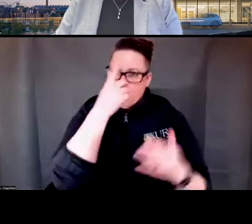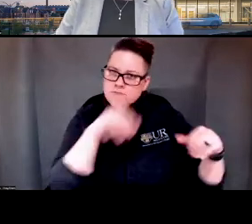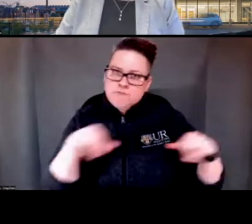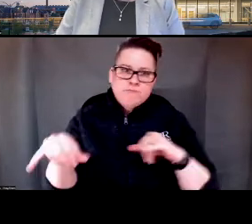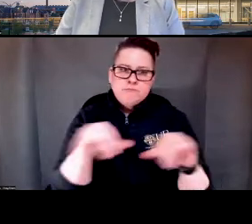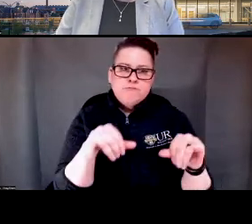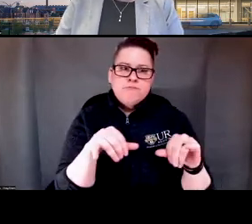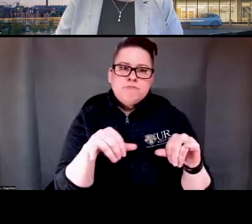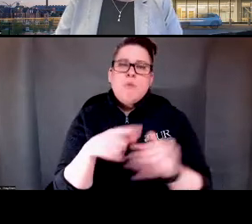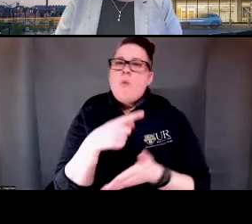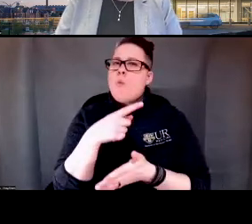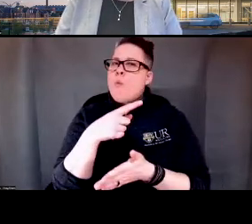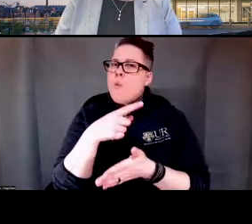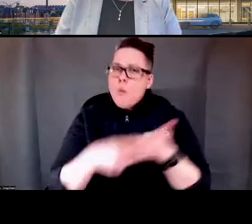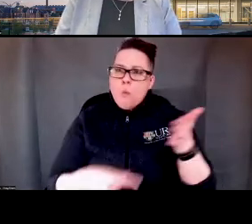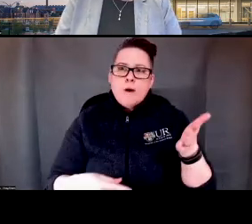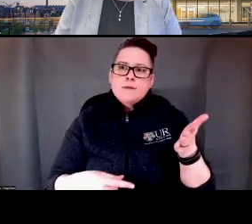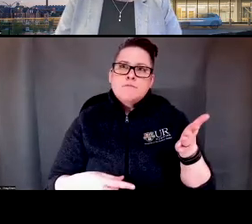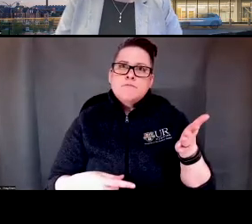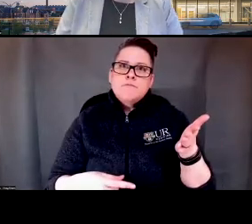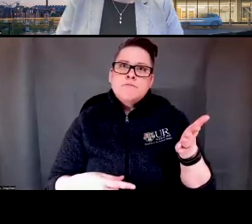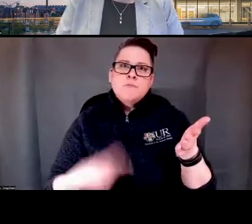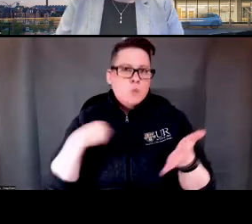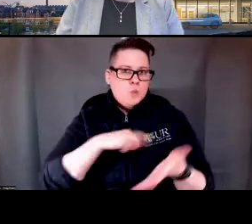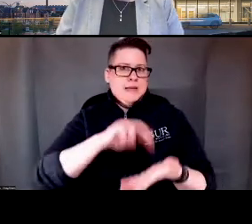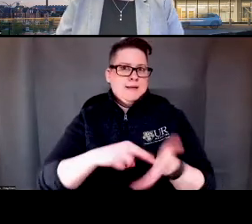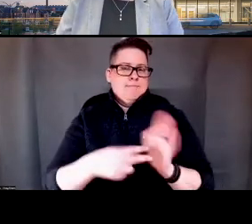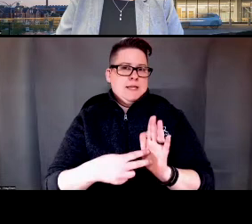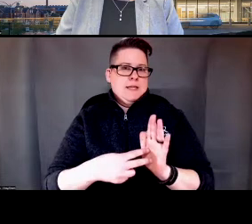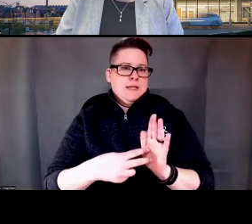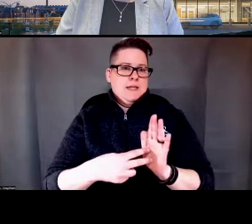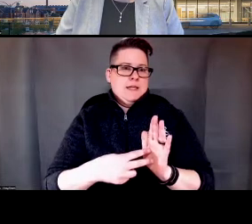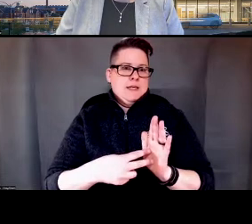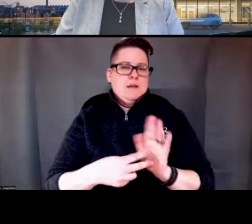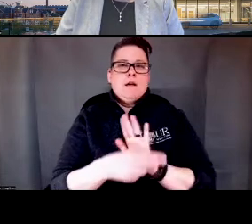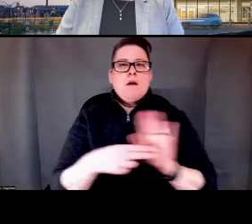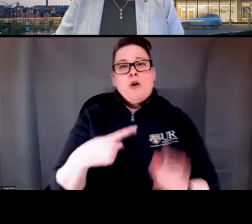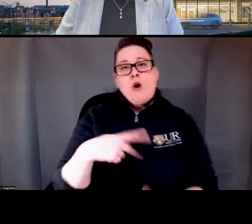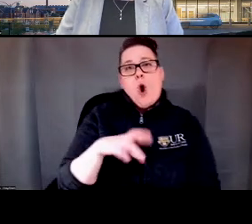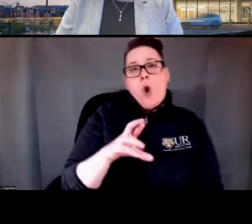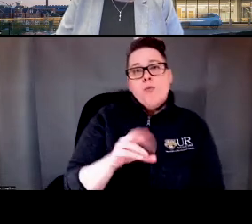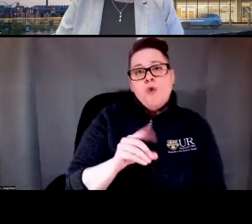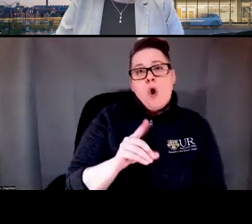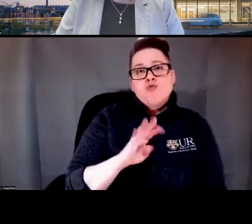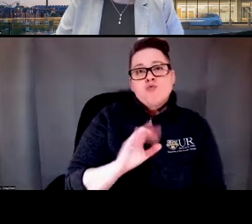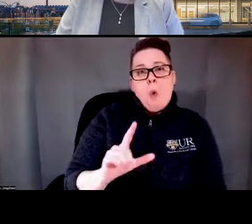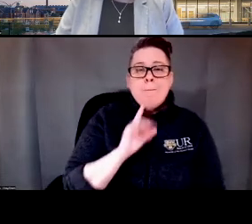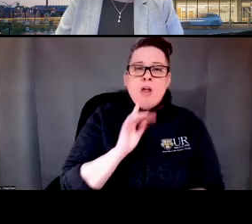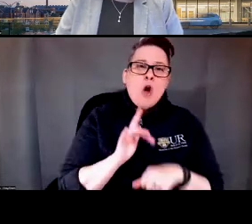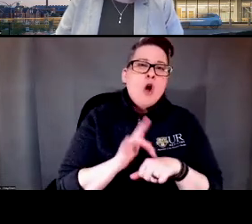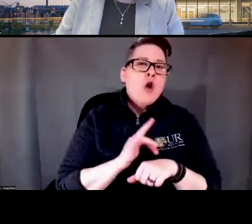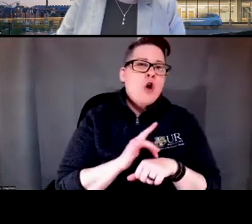about what we are meaning when we talk about a prodrome or early offspring